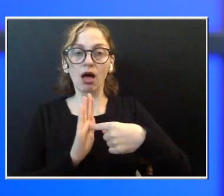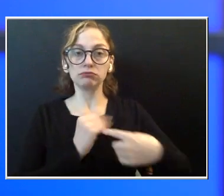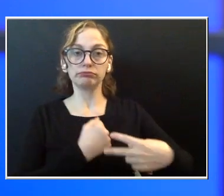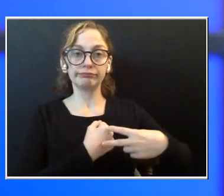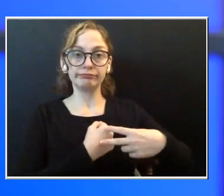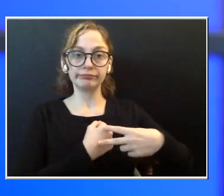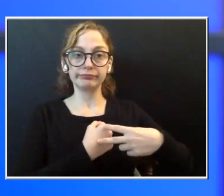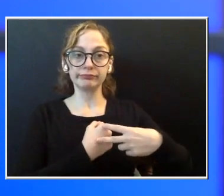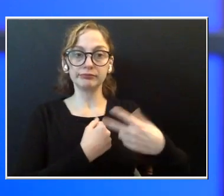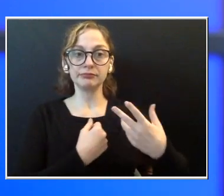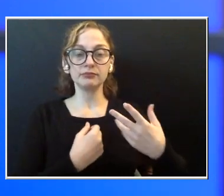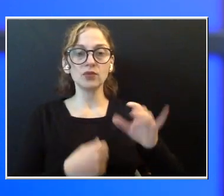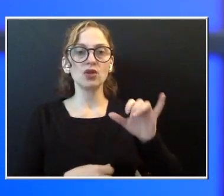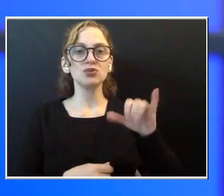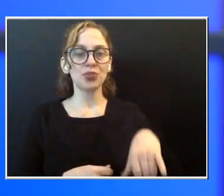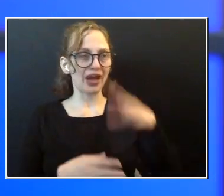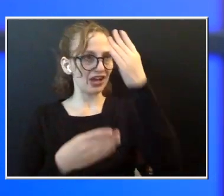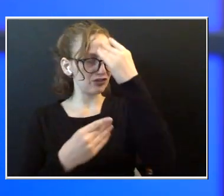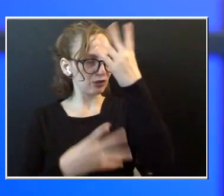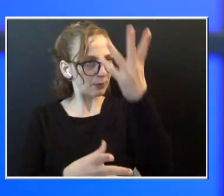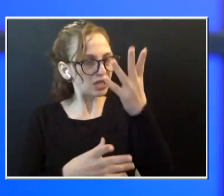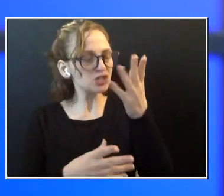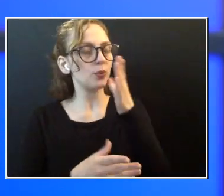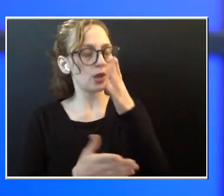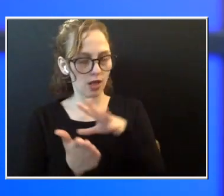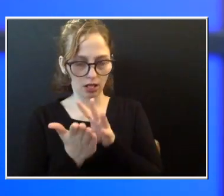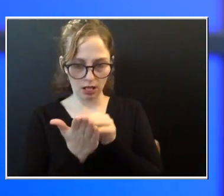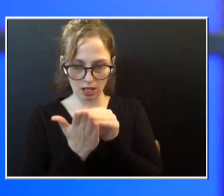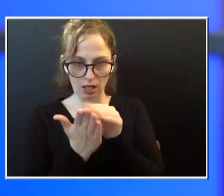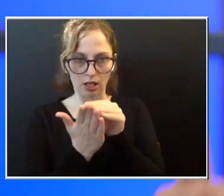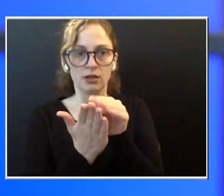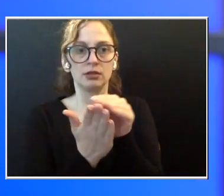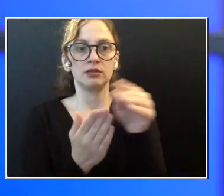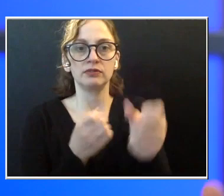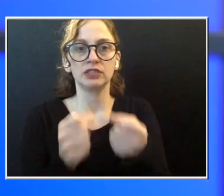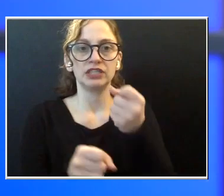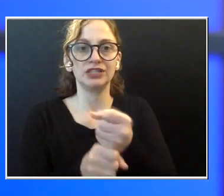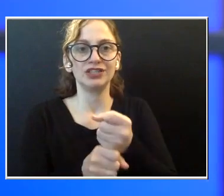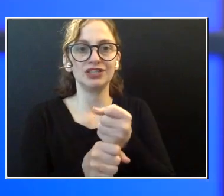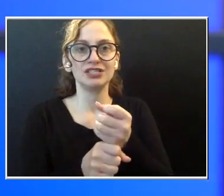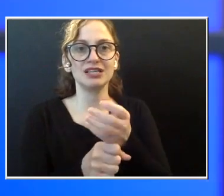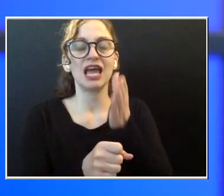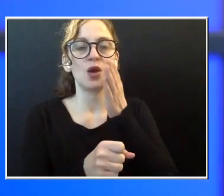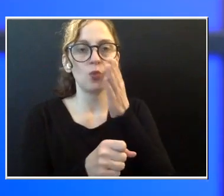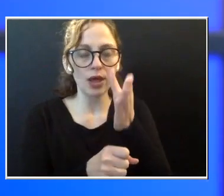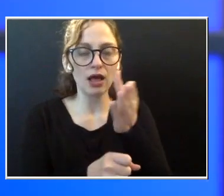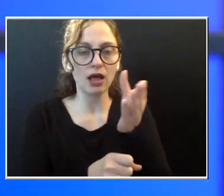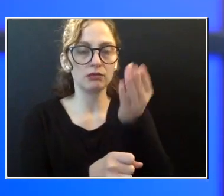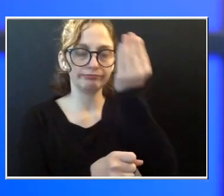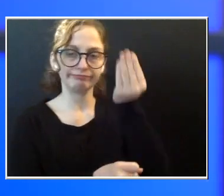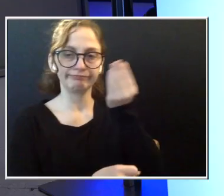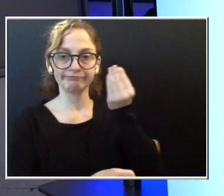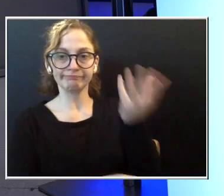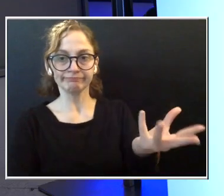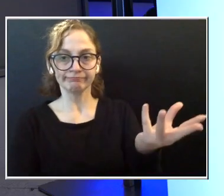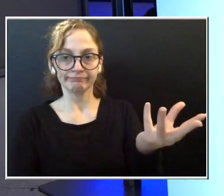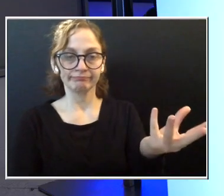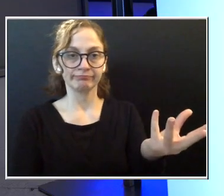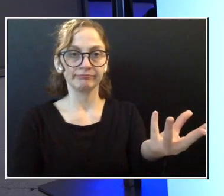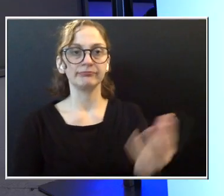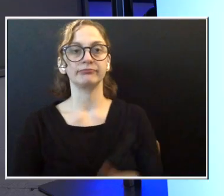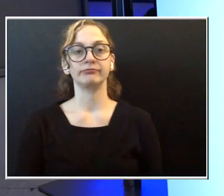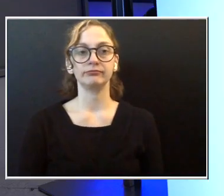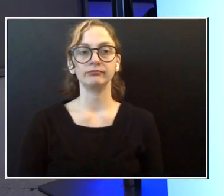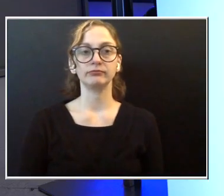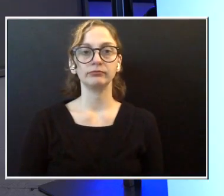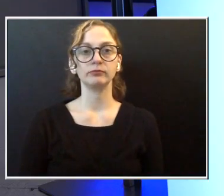will be accumulating over the years will be back applicable to you, and you will be informed about that. Yeah, I think that's